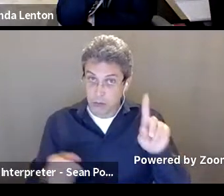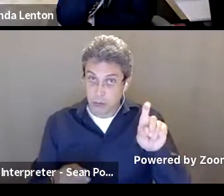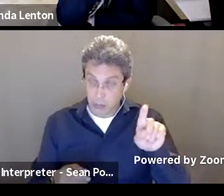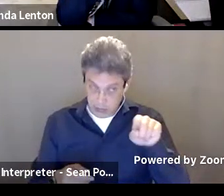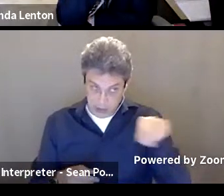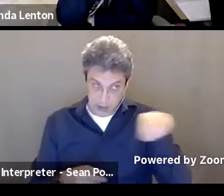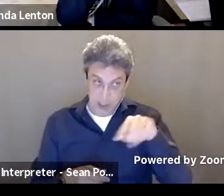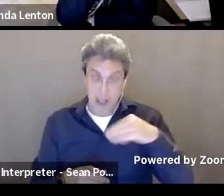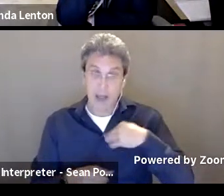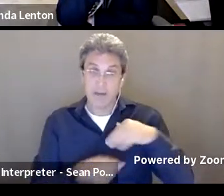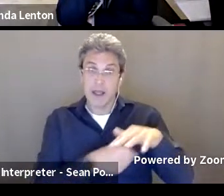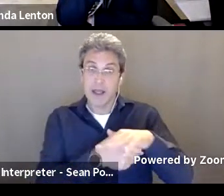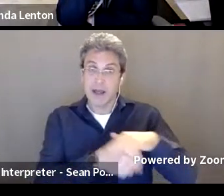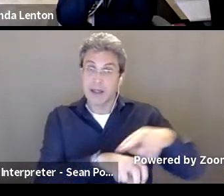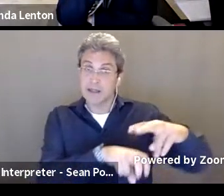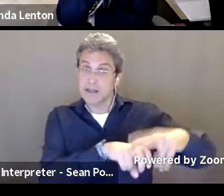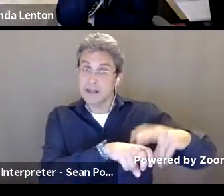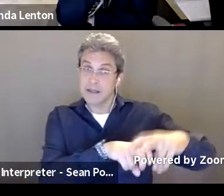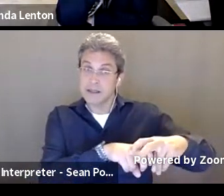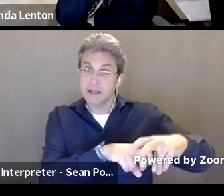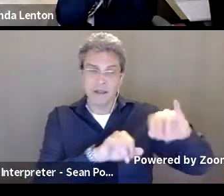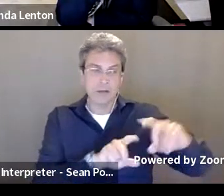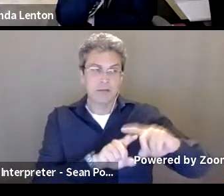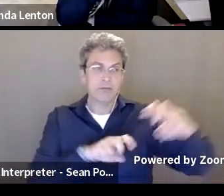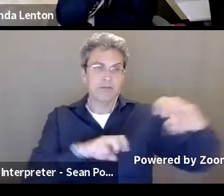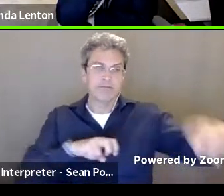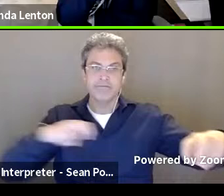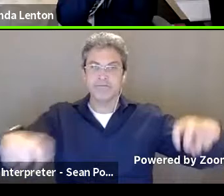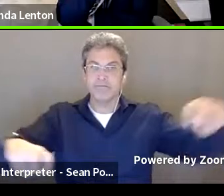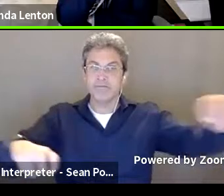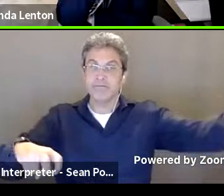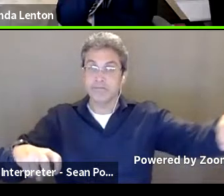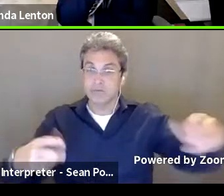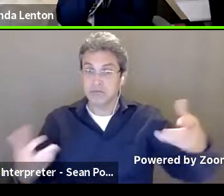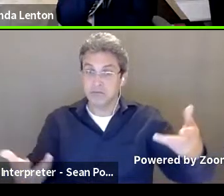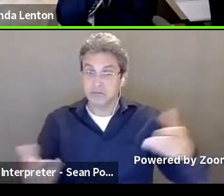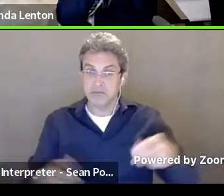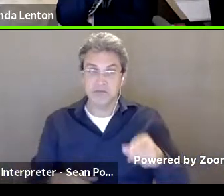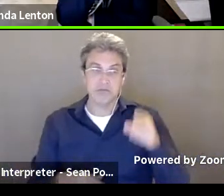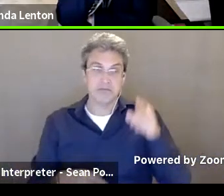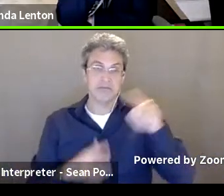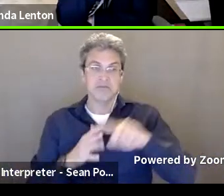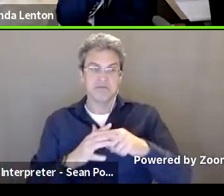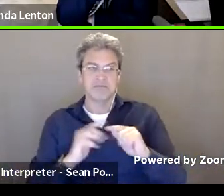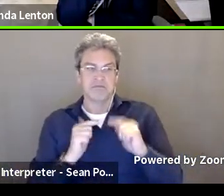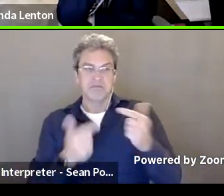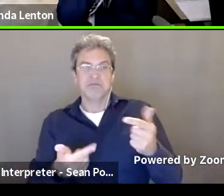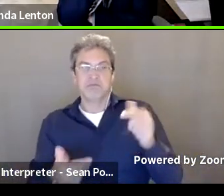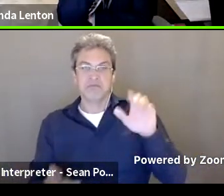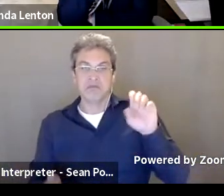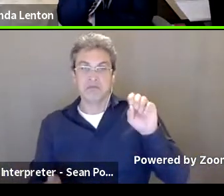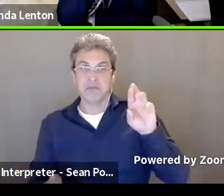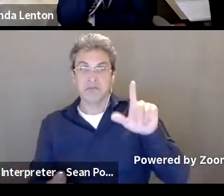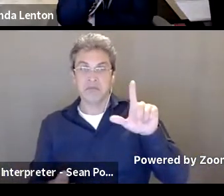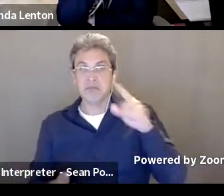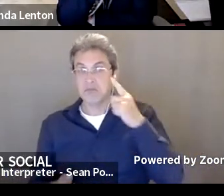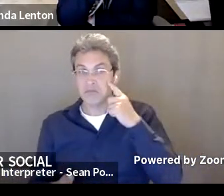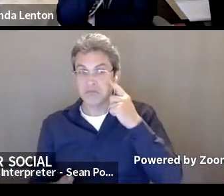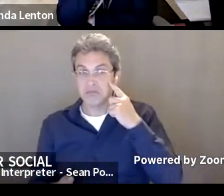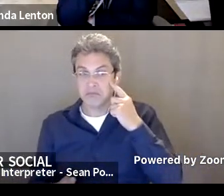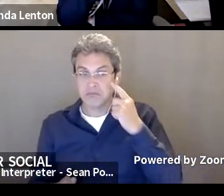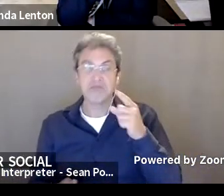areas that will allow for social distancing? Carol, do you want to start with that maybe, and then Lucy can add anything?